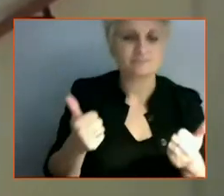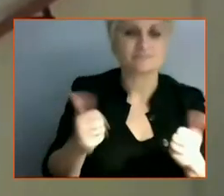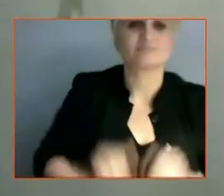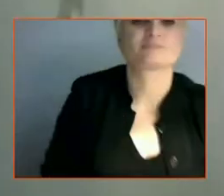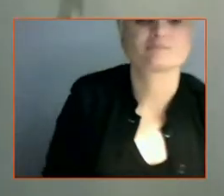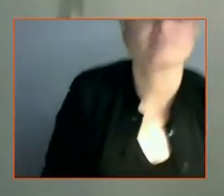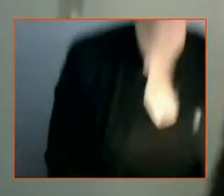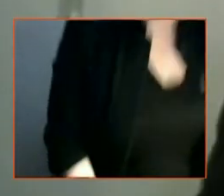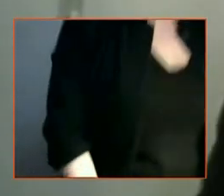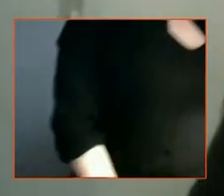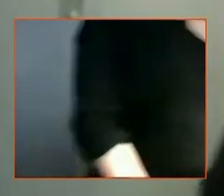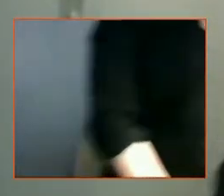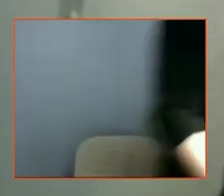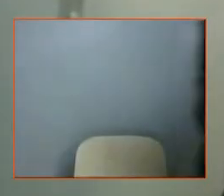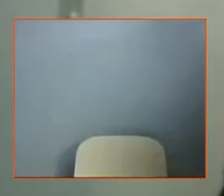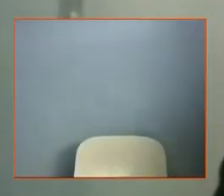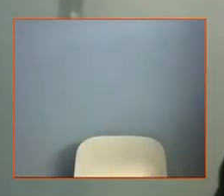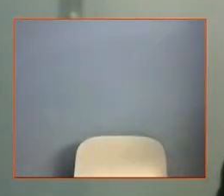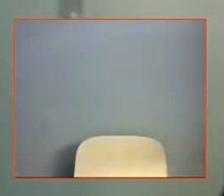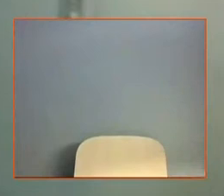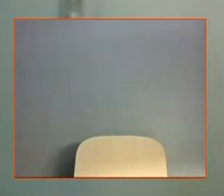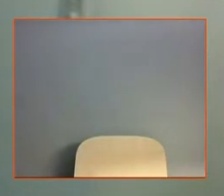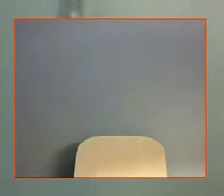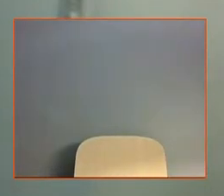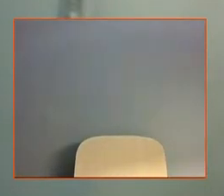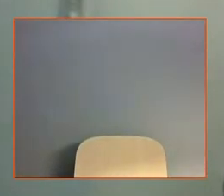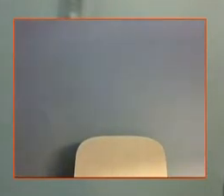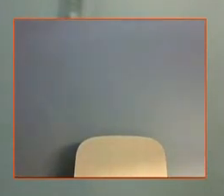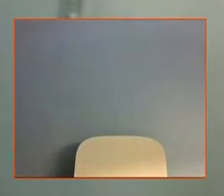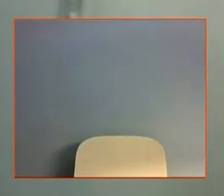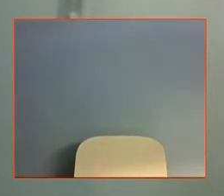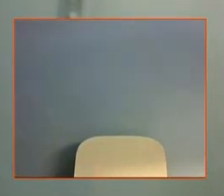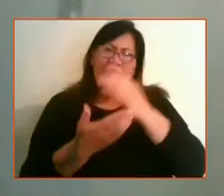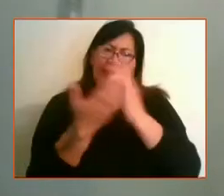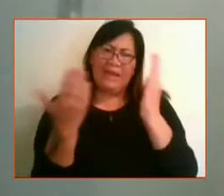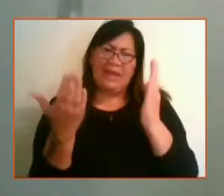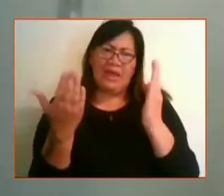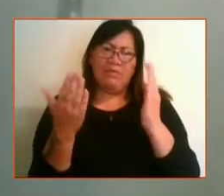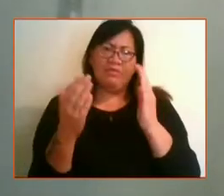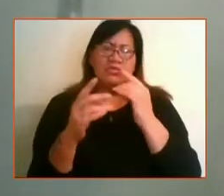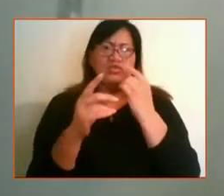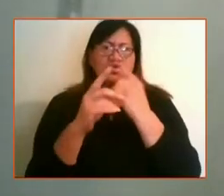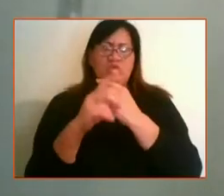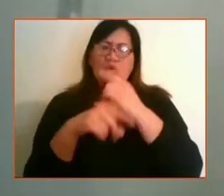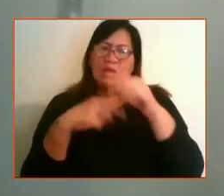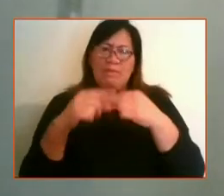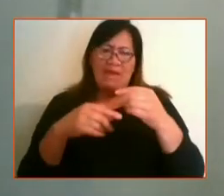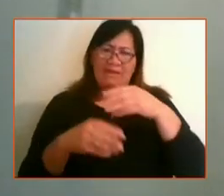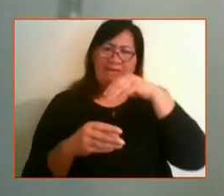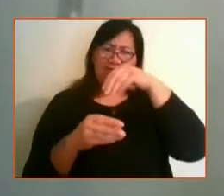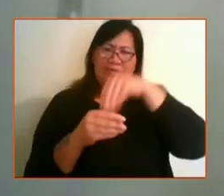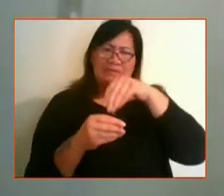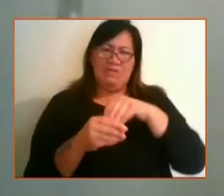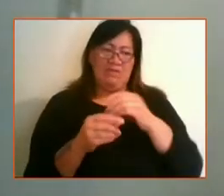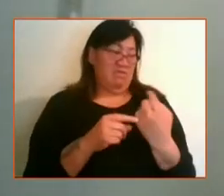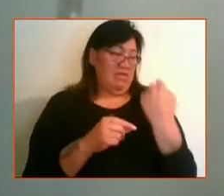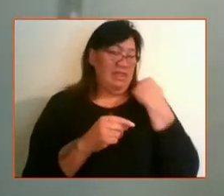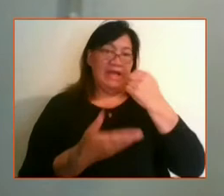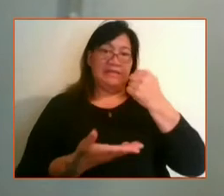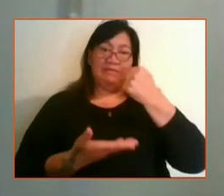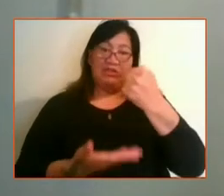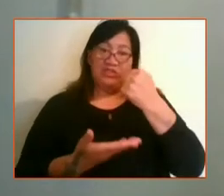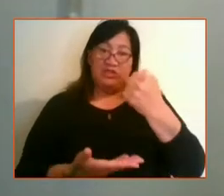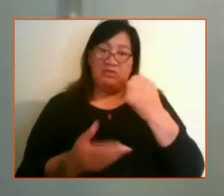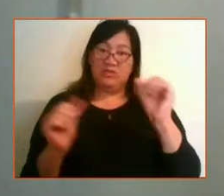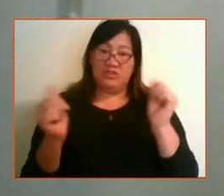Kia ora, Miriama. Look, I think it was really clear in terms of the investments that we made at the last budget, which I think